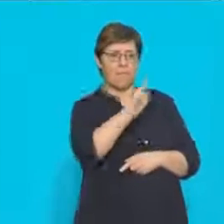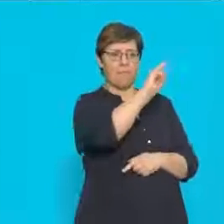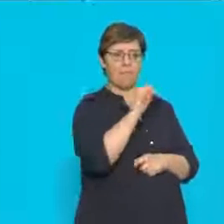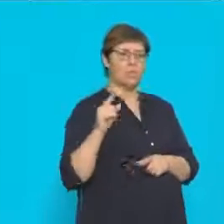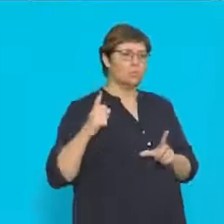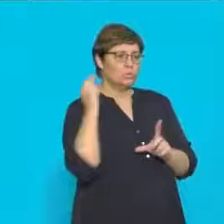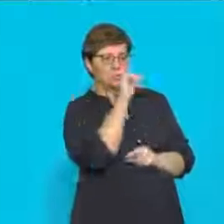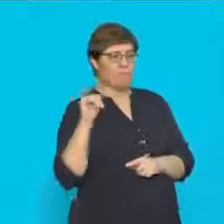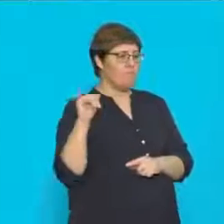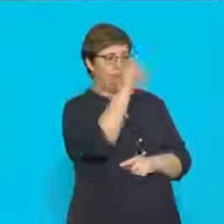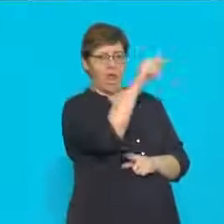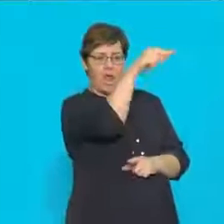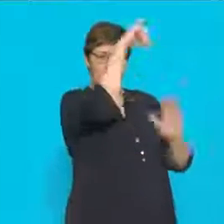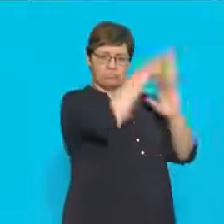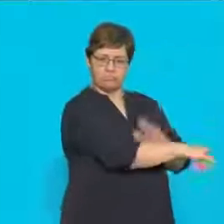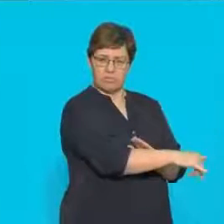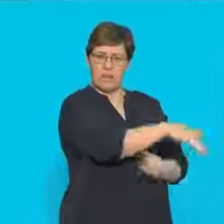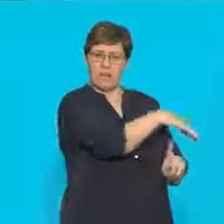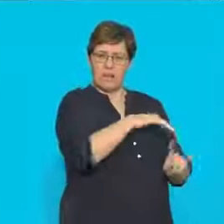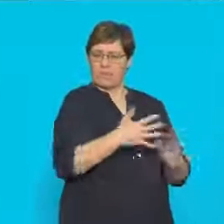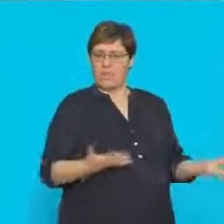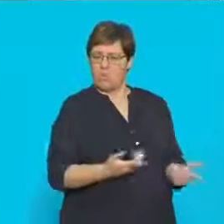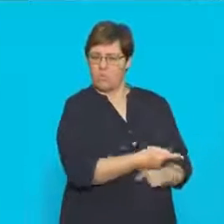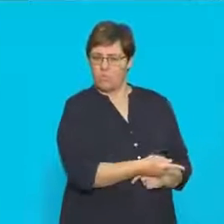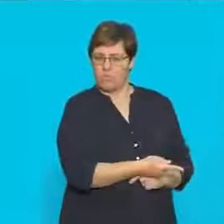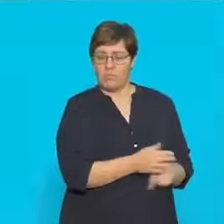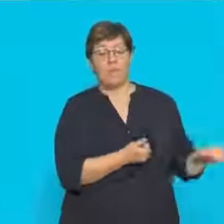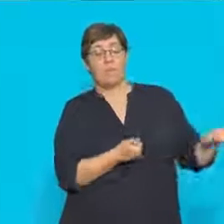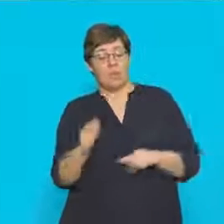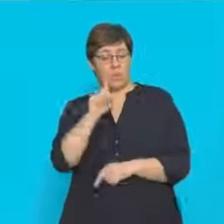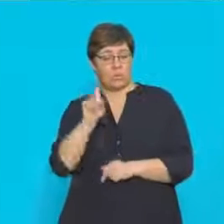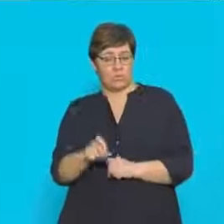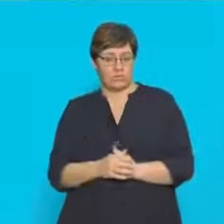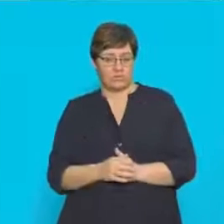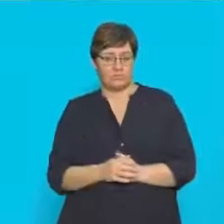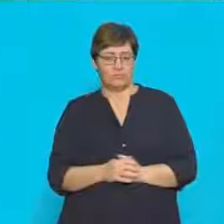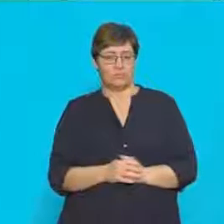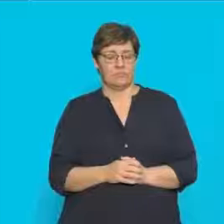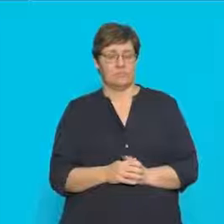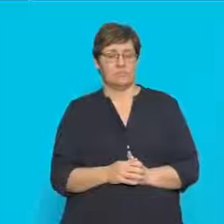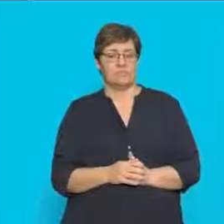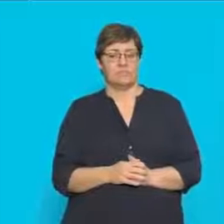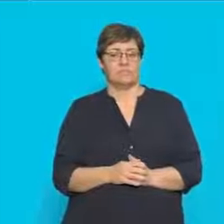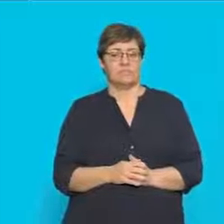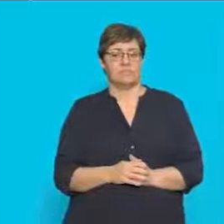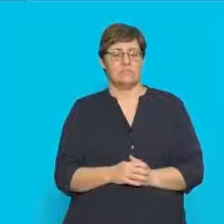which direction to fly his aeroplane? Let's get back to that question.